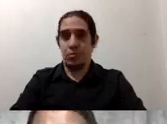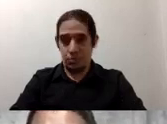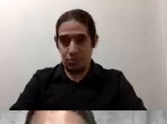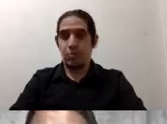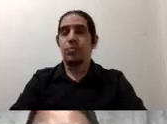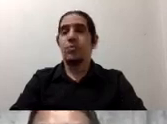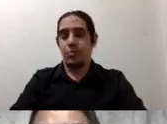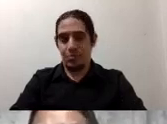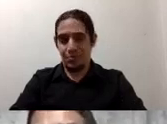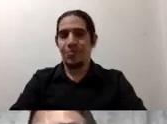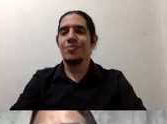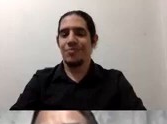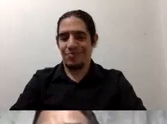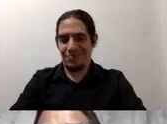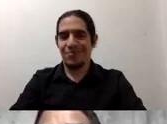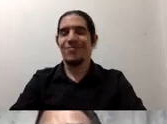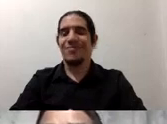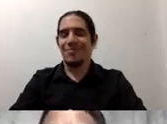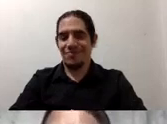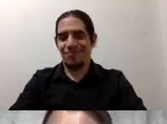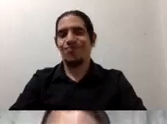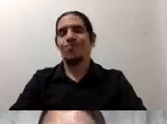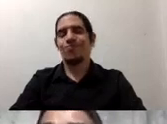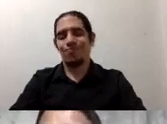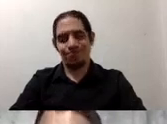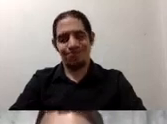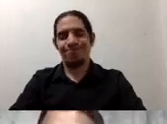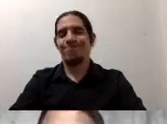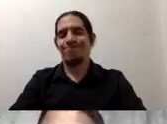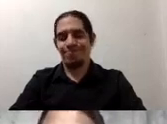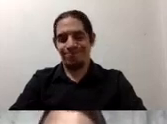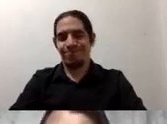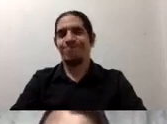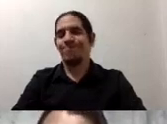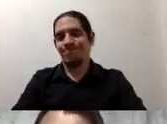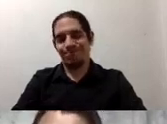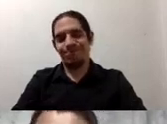textbooks. Very meaningful. Sadly, the syllabus does not consider this type of English.